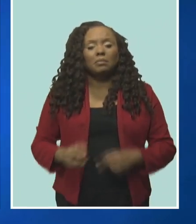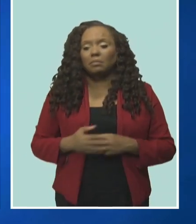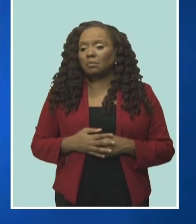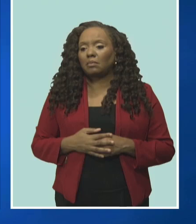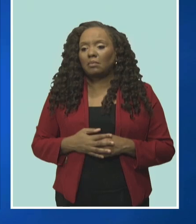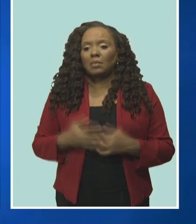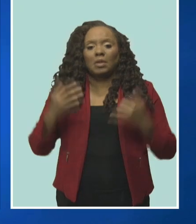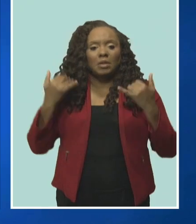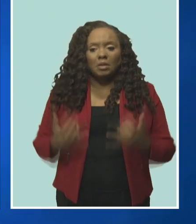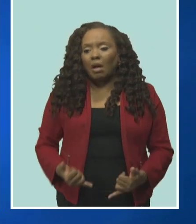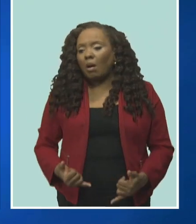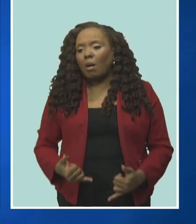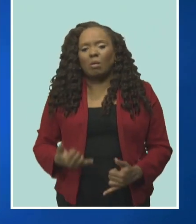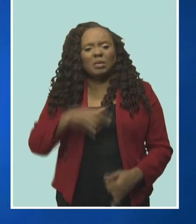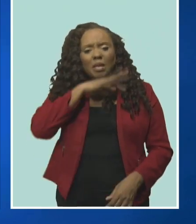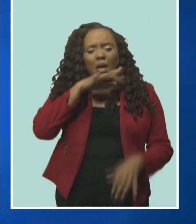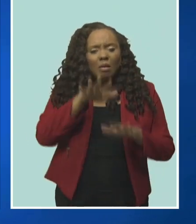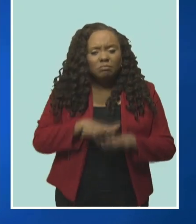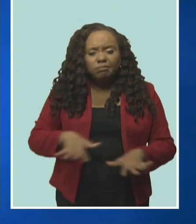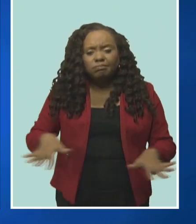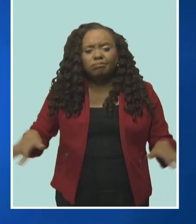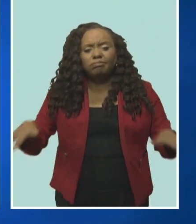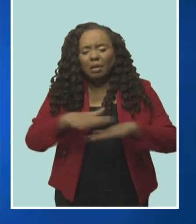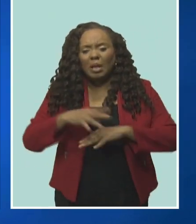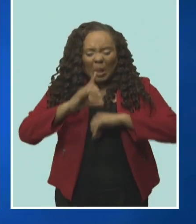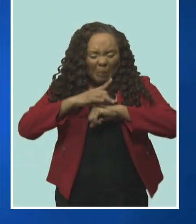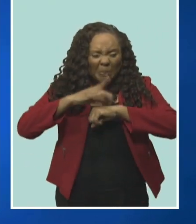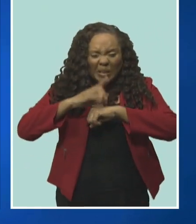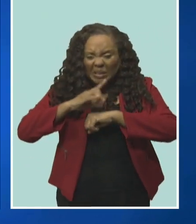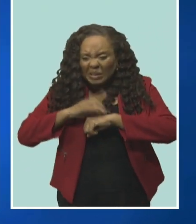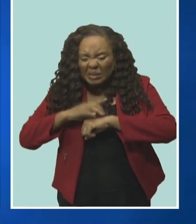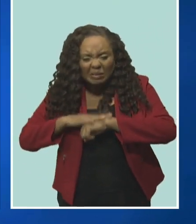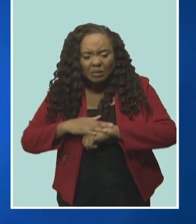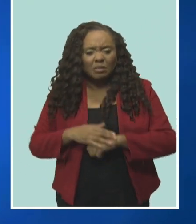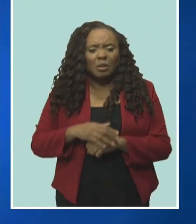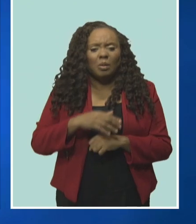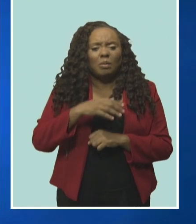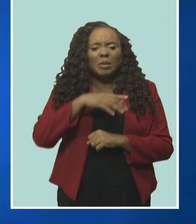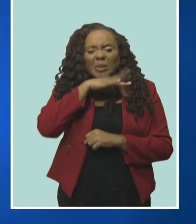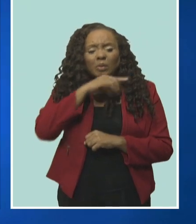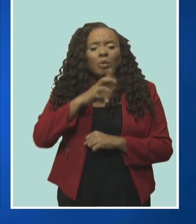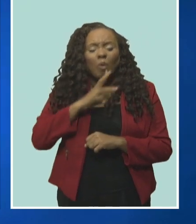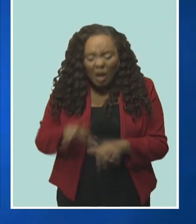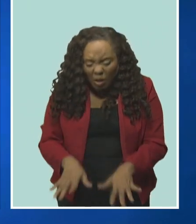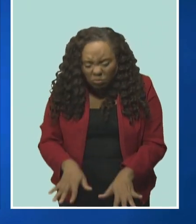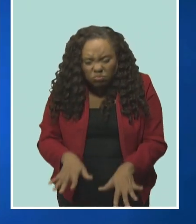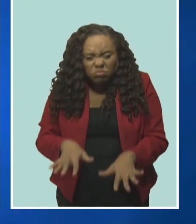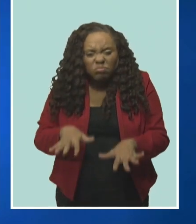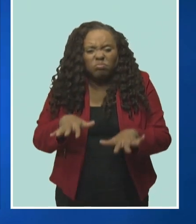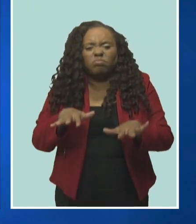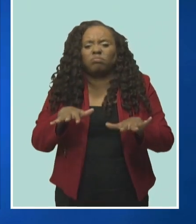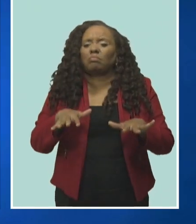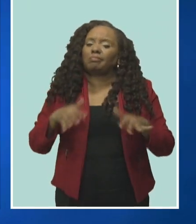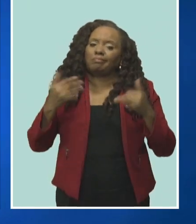their homes to make sure that there is no standing pools of water, buckets, tires, drums, that